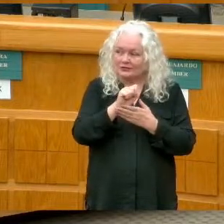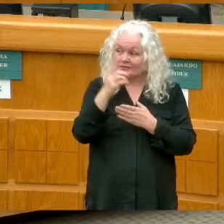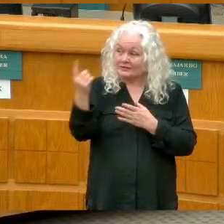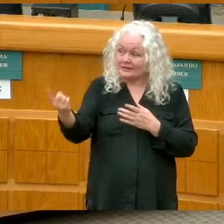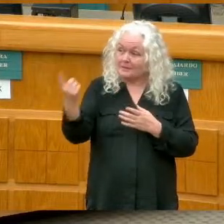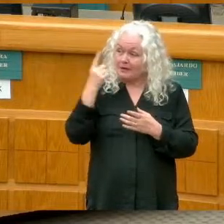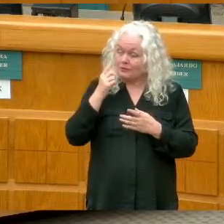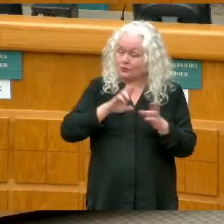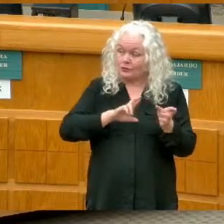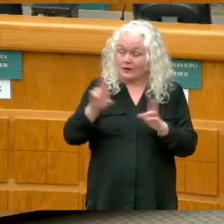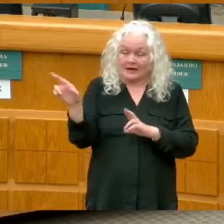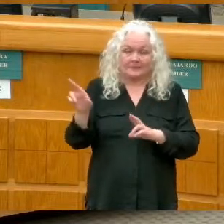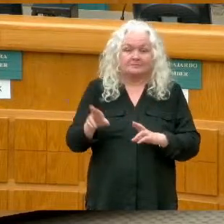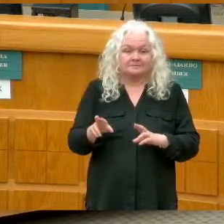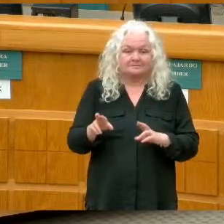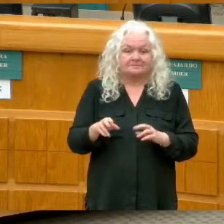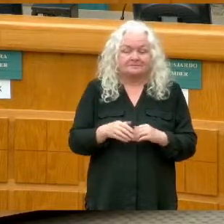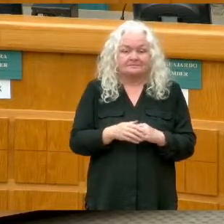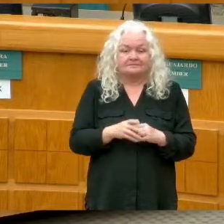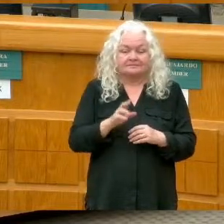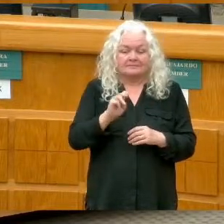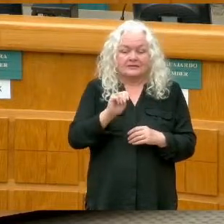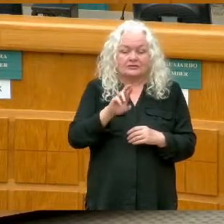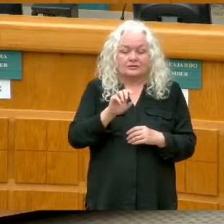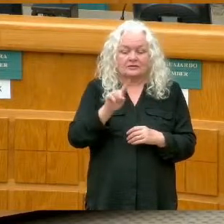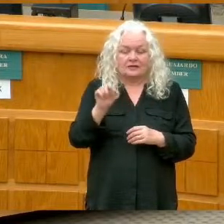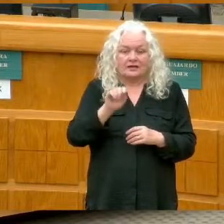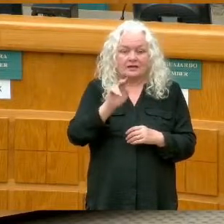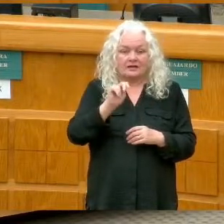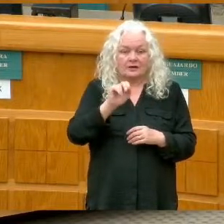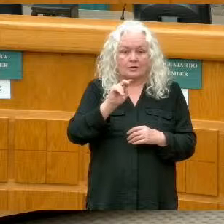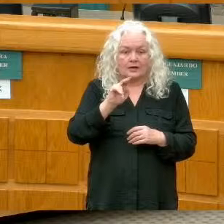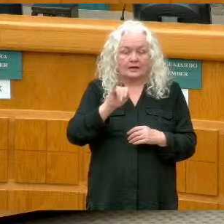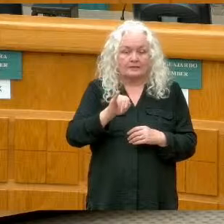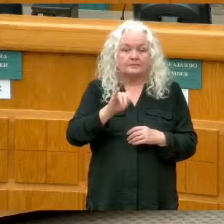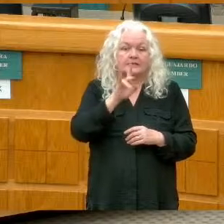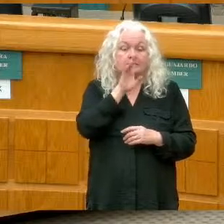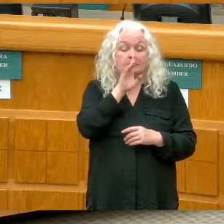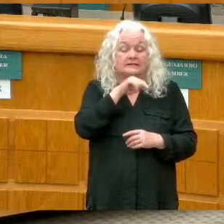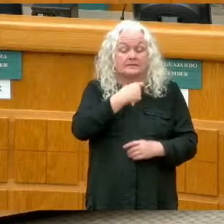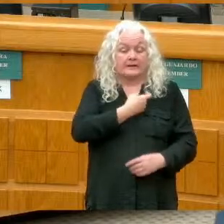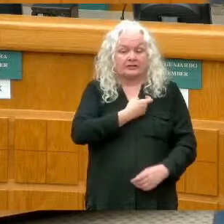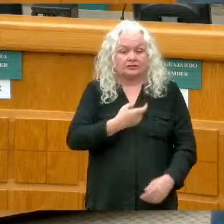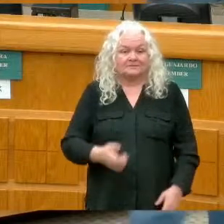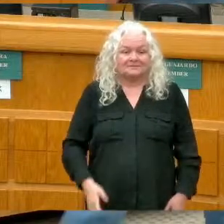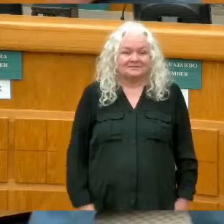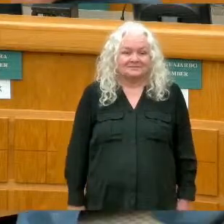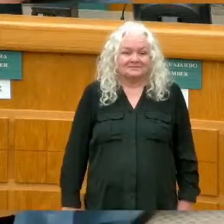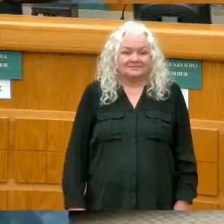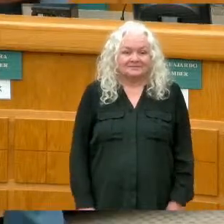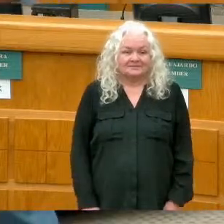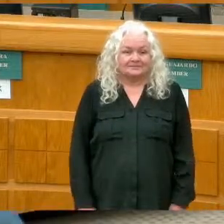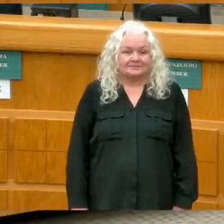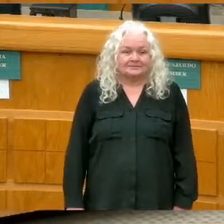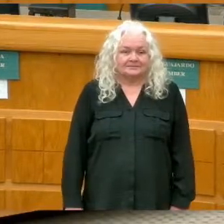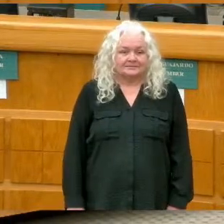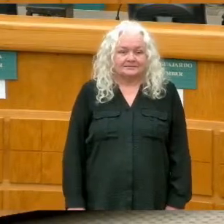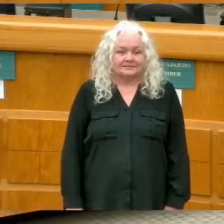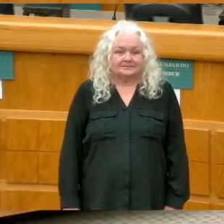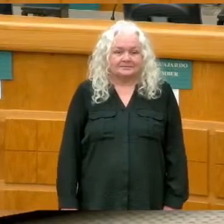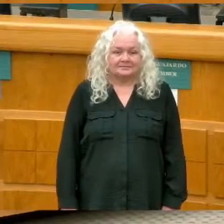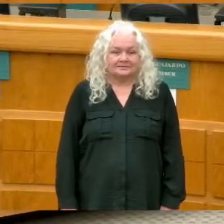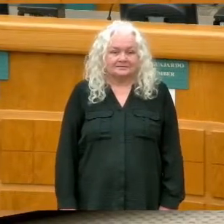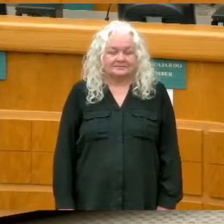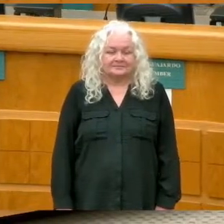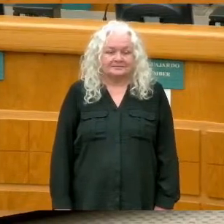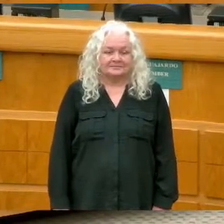up, we're ready for a little bit of good news. El día de hoy hay buenas noticias en cuanto al reporte del día. La directora de Salud también va a dar